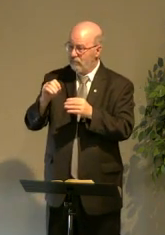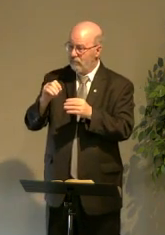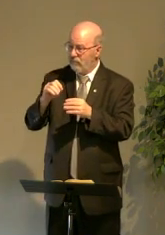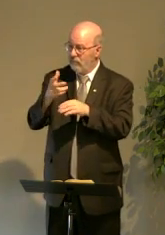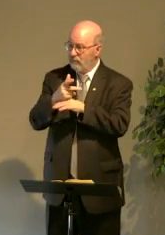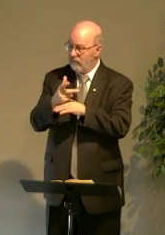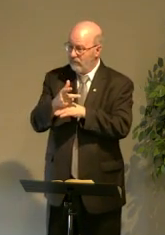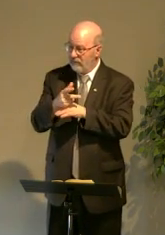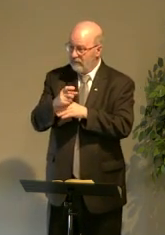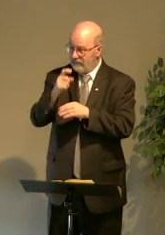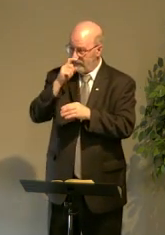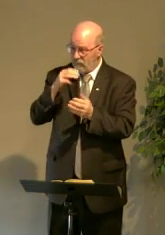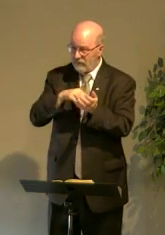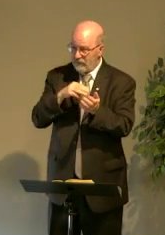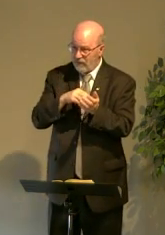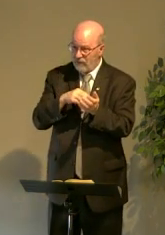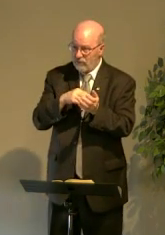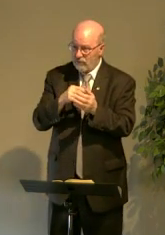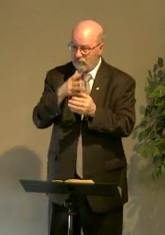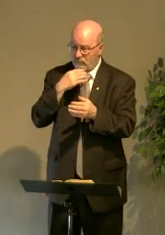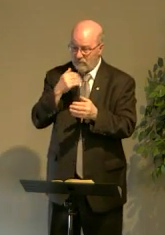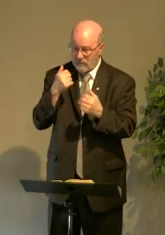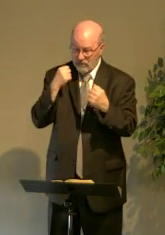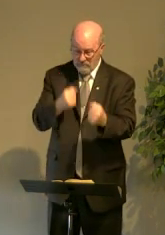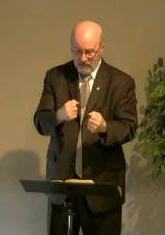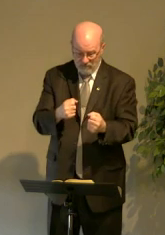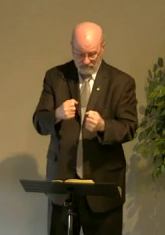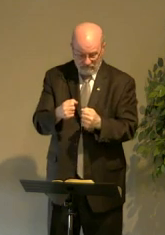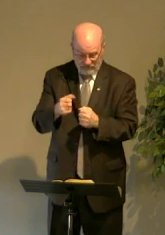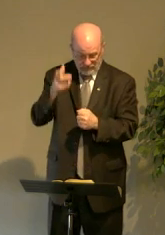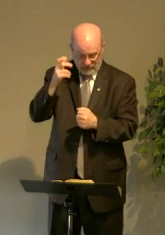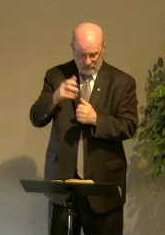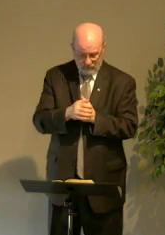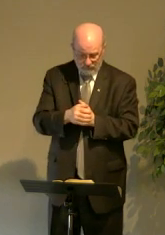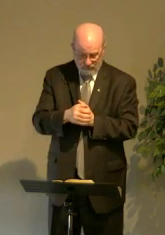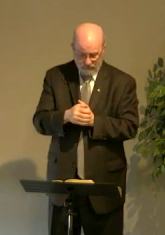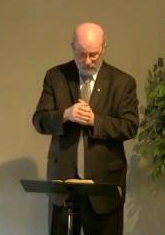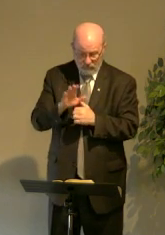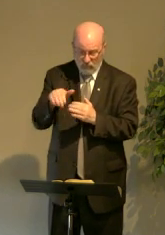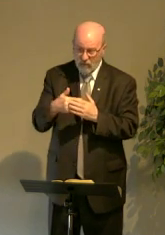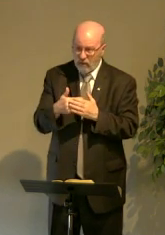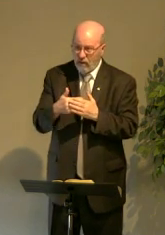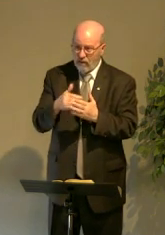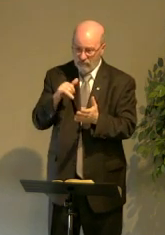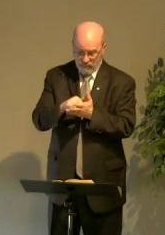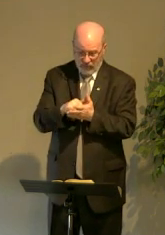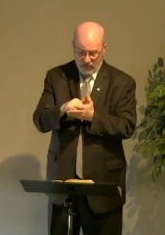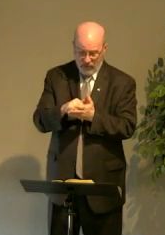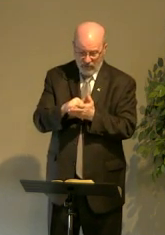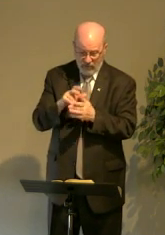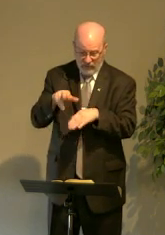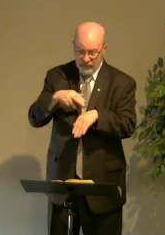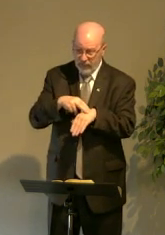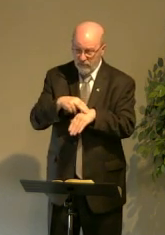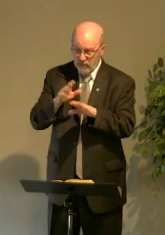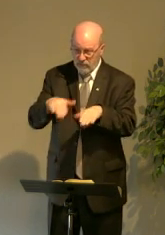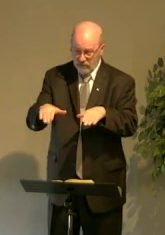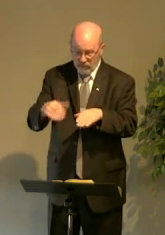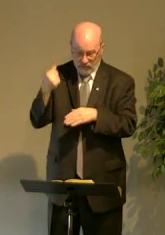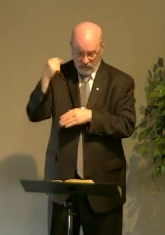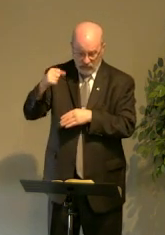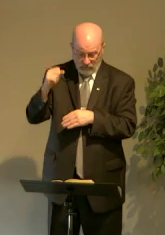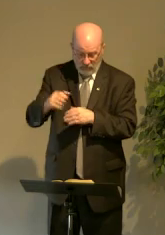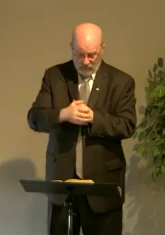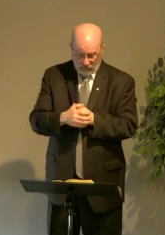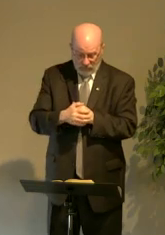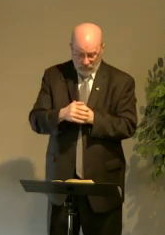doctor grandmother who's clearly under the power of the devil. We were all of that nature, the children of